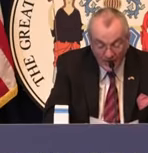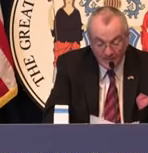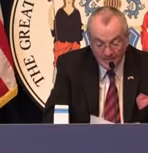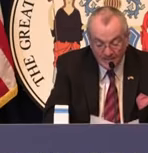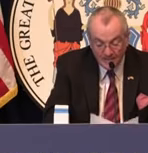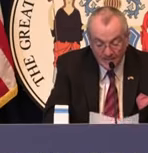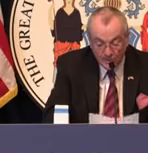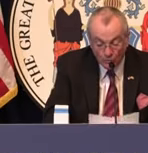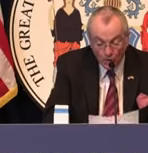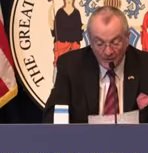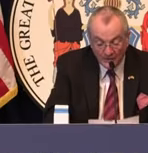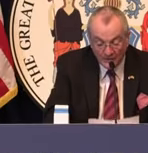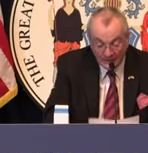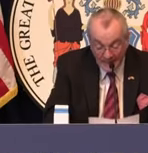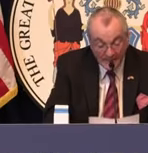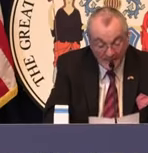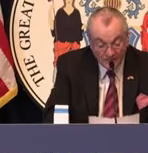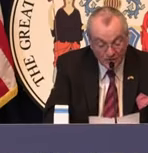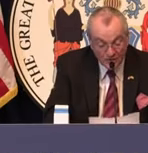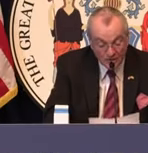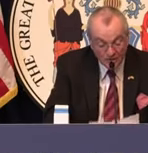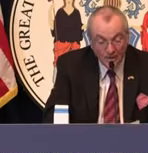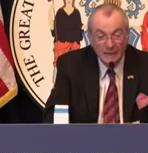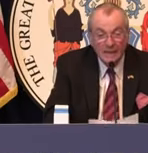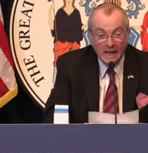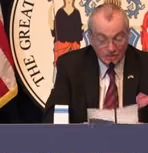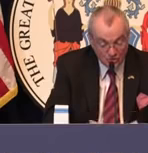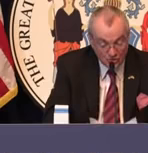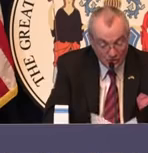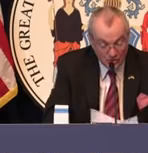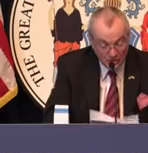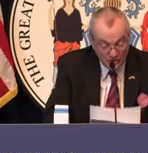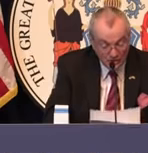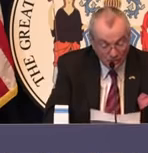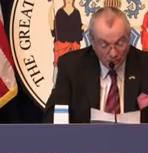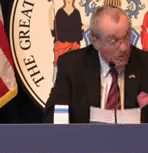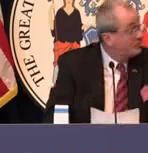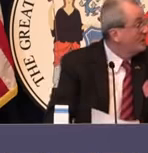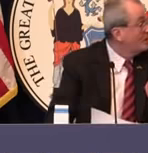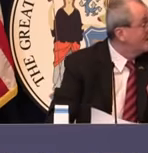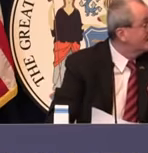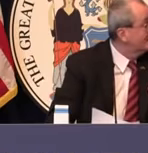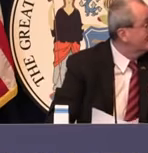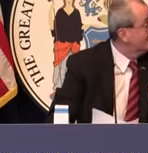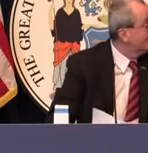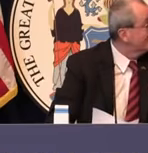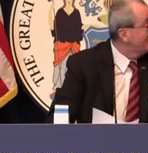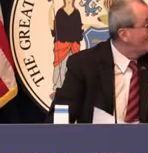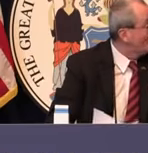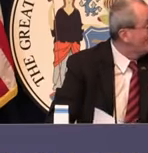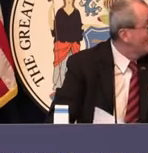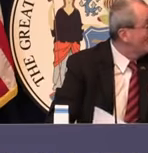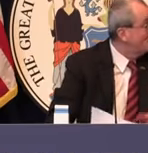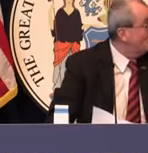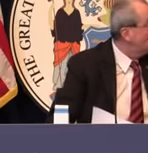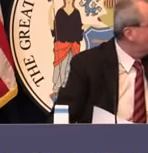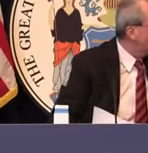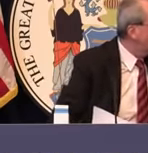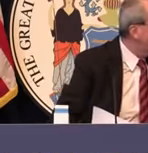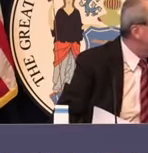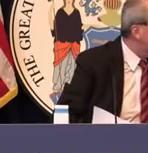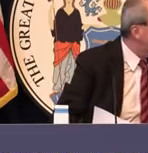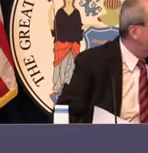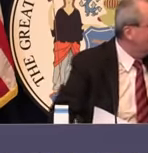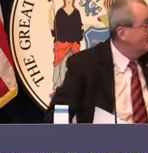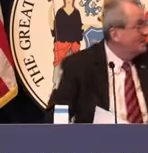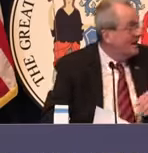patient safety, robust data infrastructure, and strong supports. Hello, Millie. How are you? I gave you a huge shout